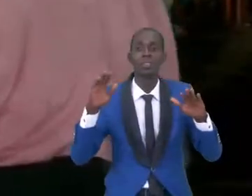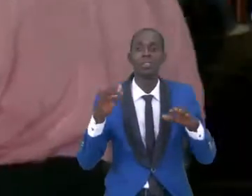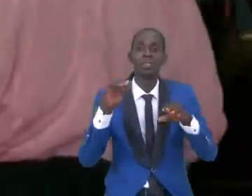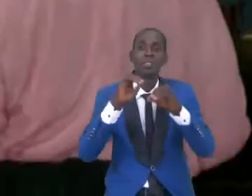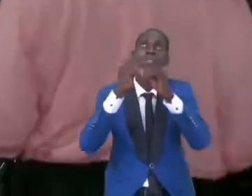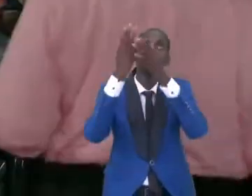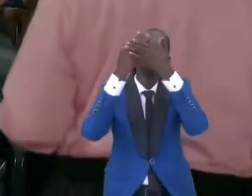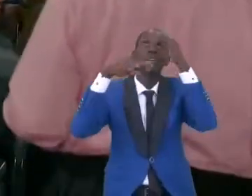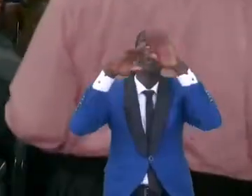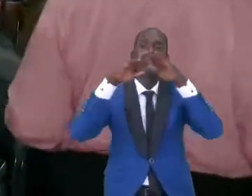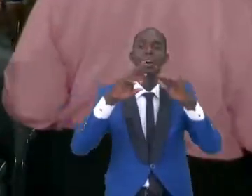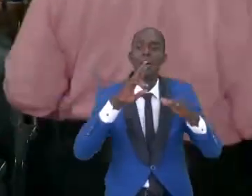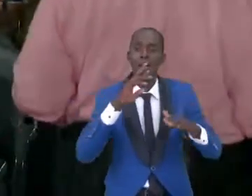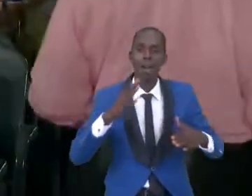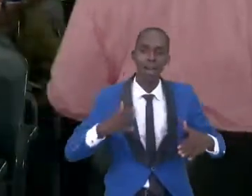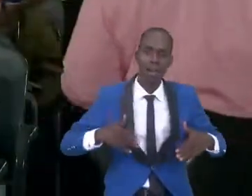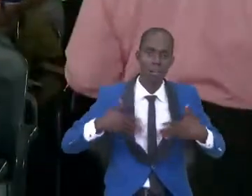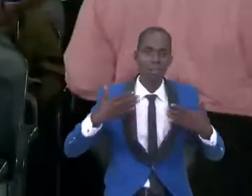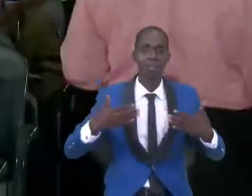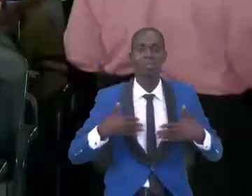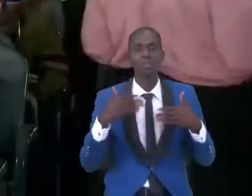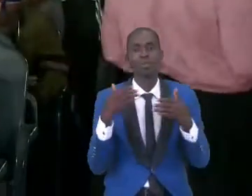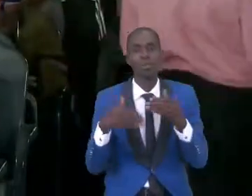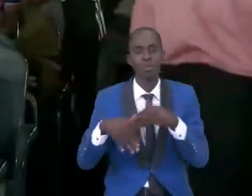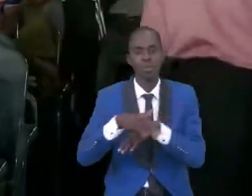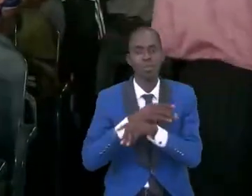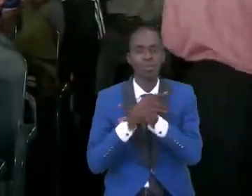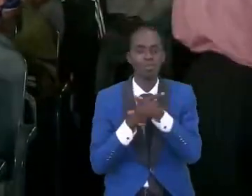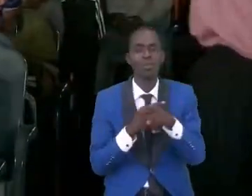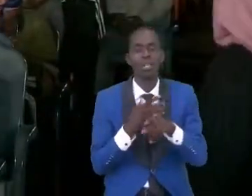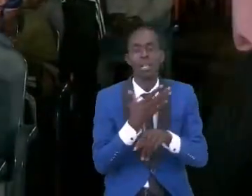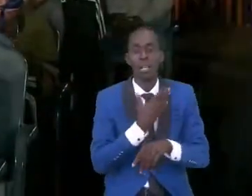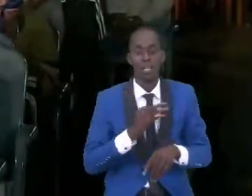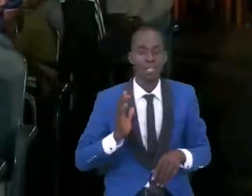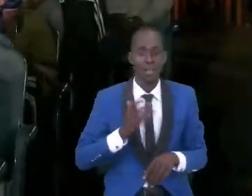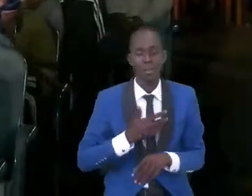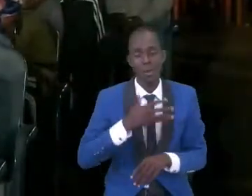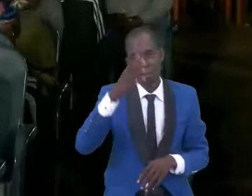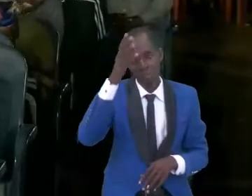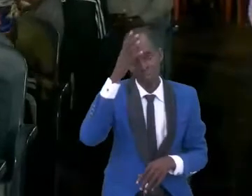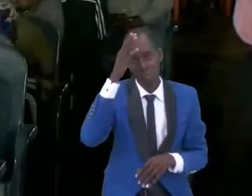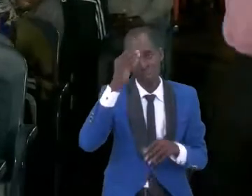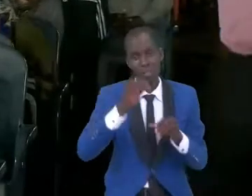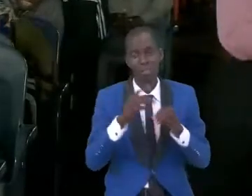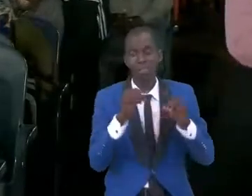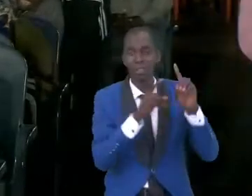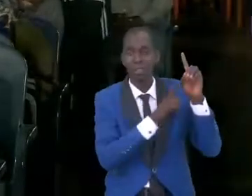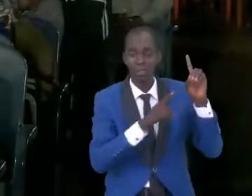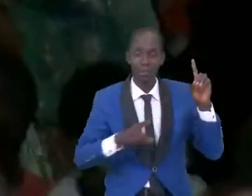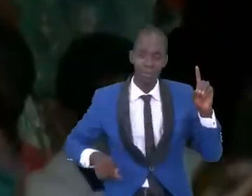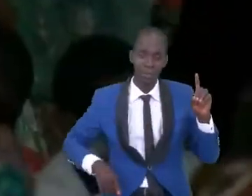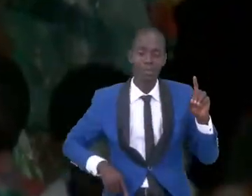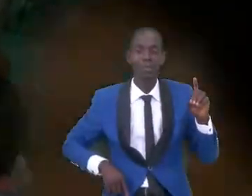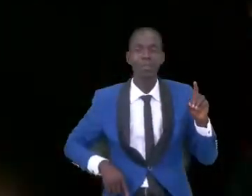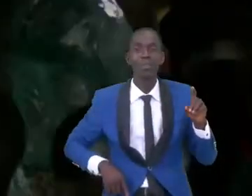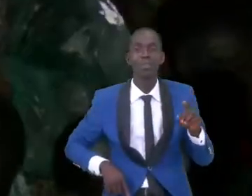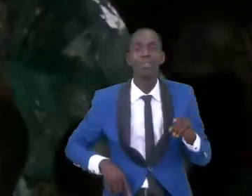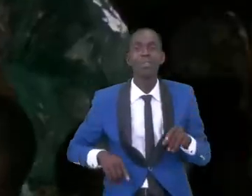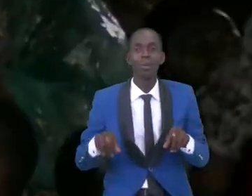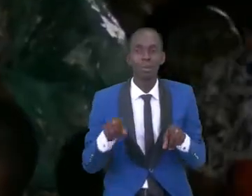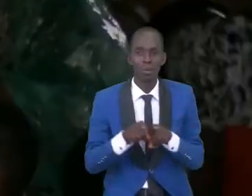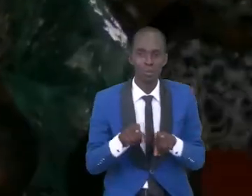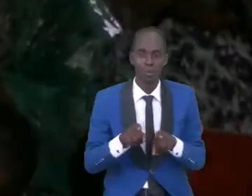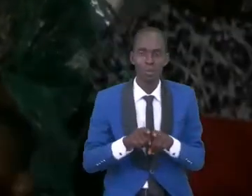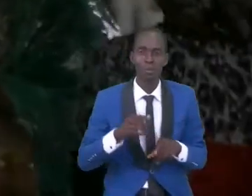And the convener of GCK, our Father in the Lord, has welcomed